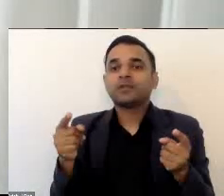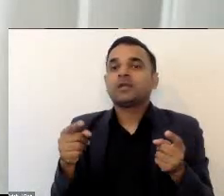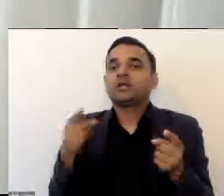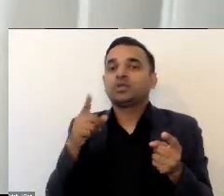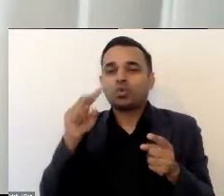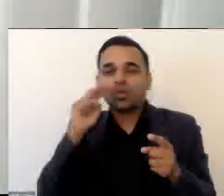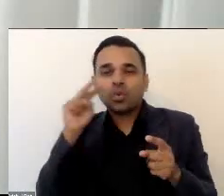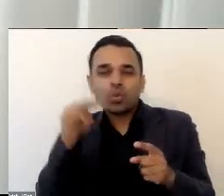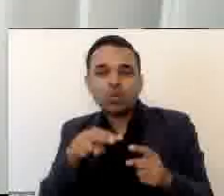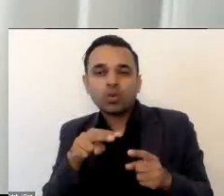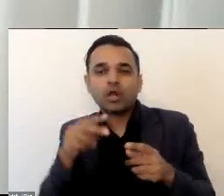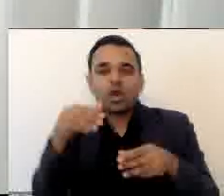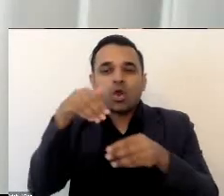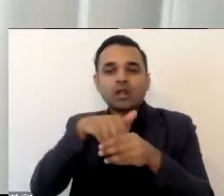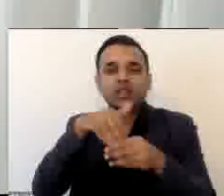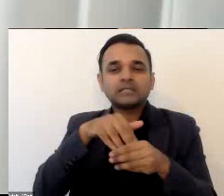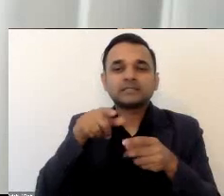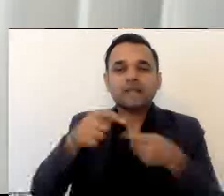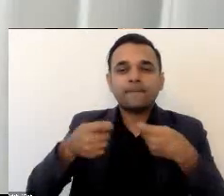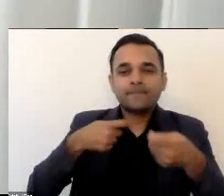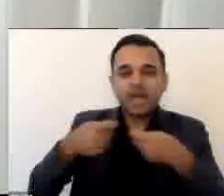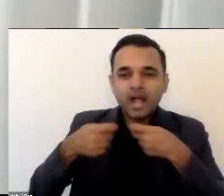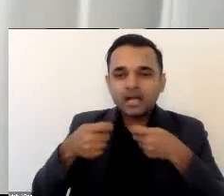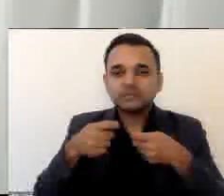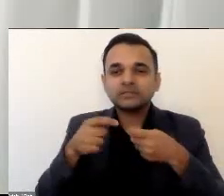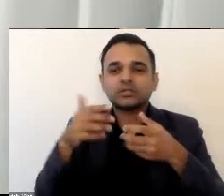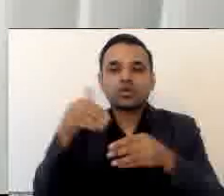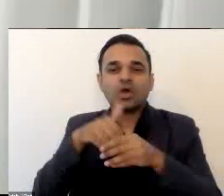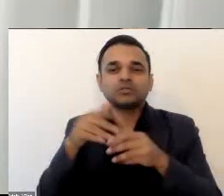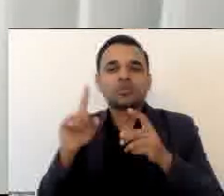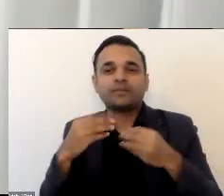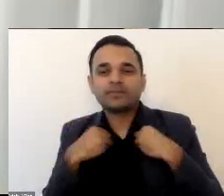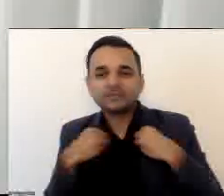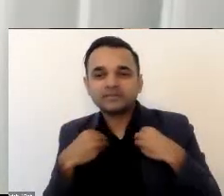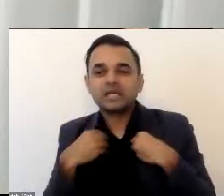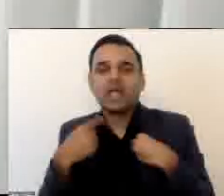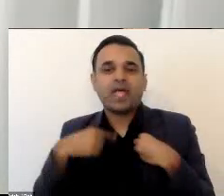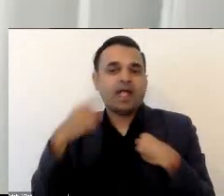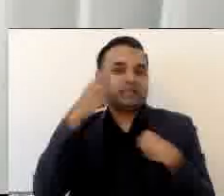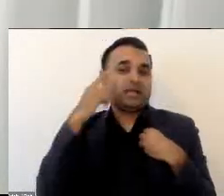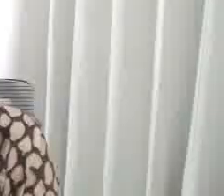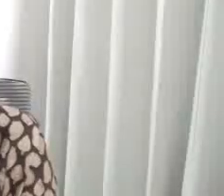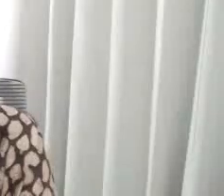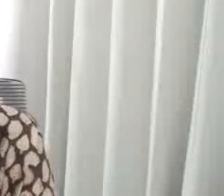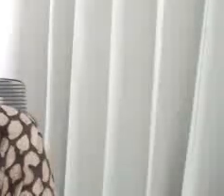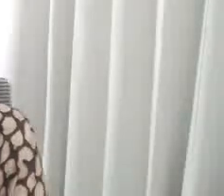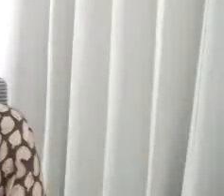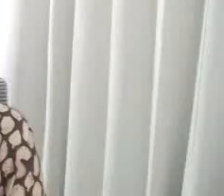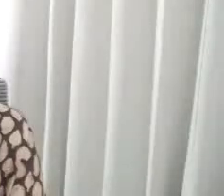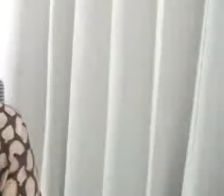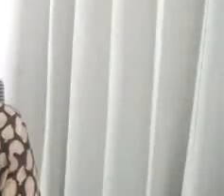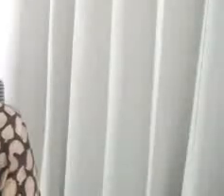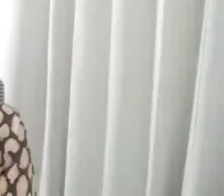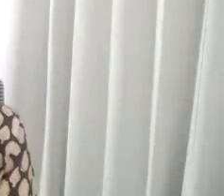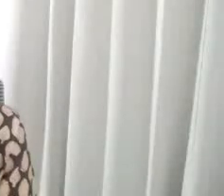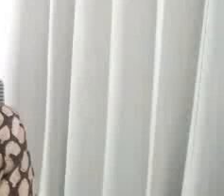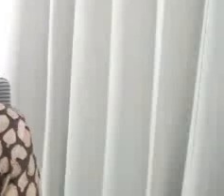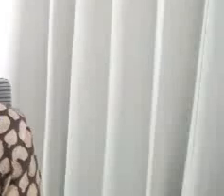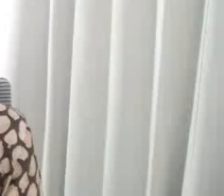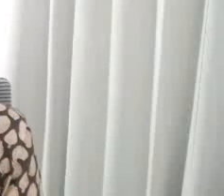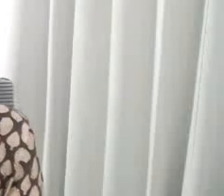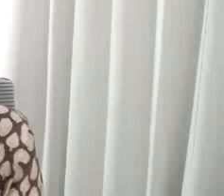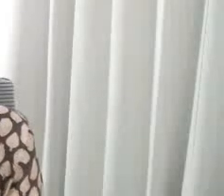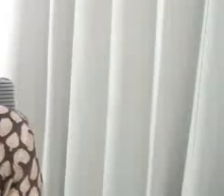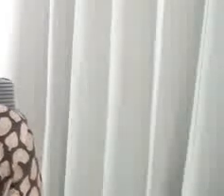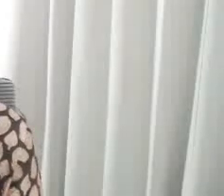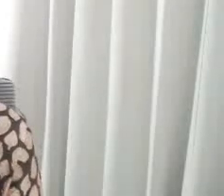how are we going to address these biases in the new technologies. Thanks. Yeah,